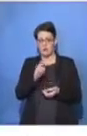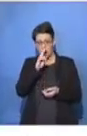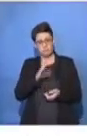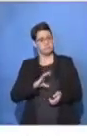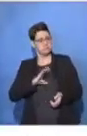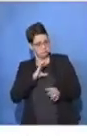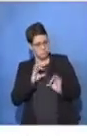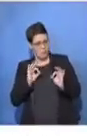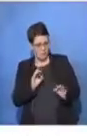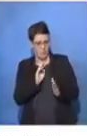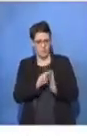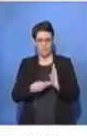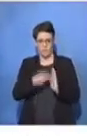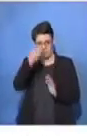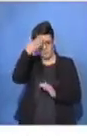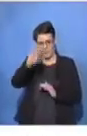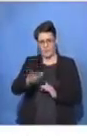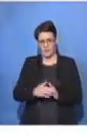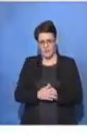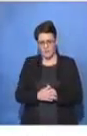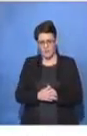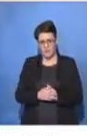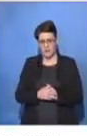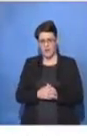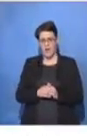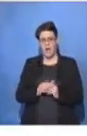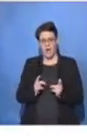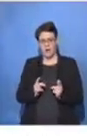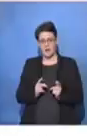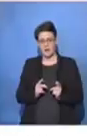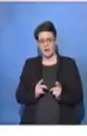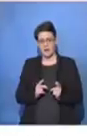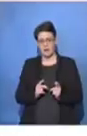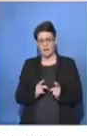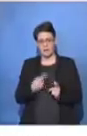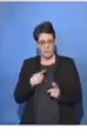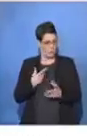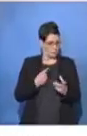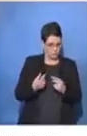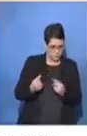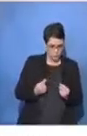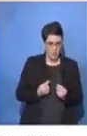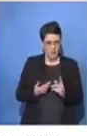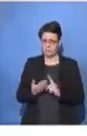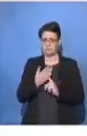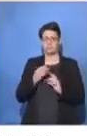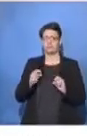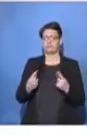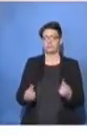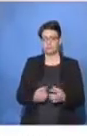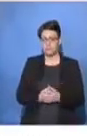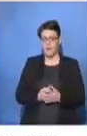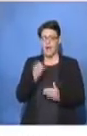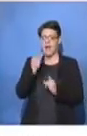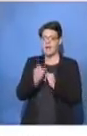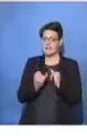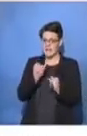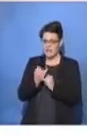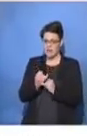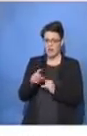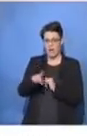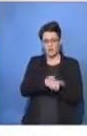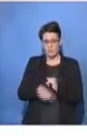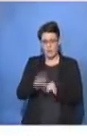conversant with their role and were unimpeded while discharging their duties. International and